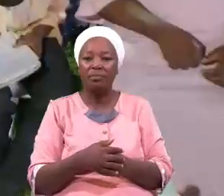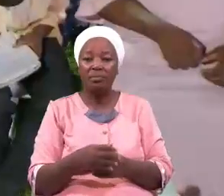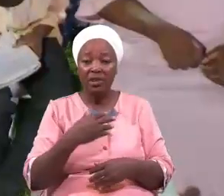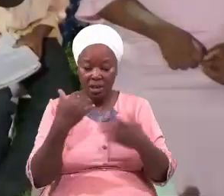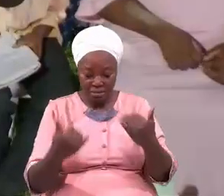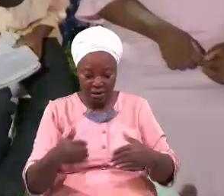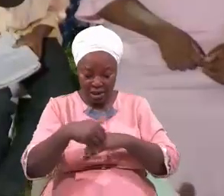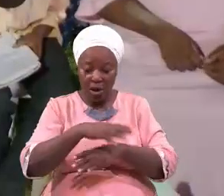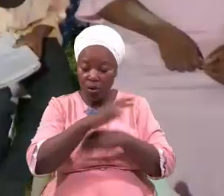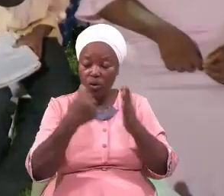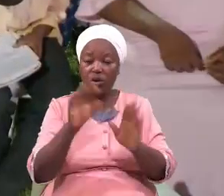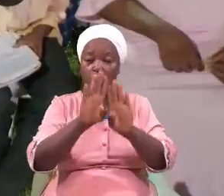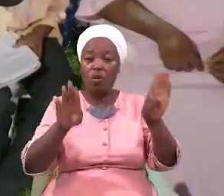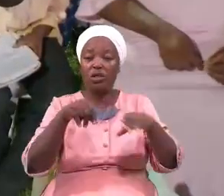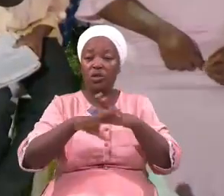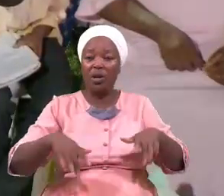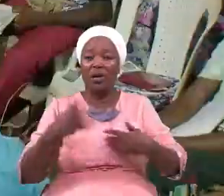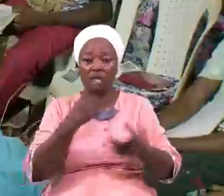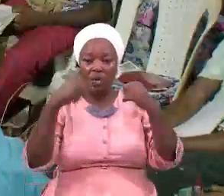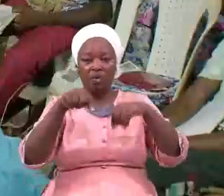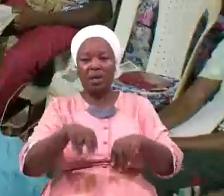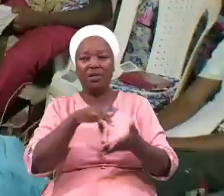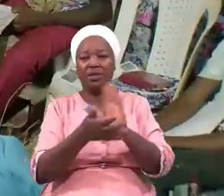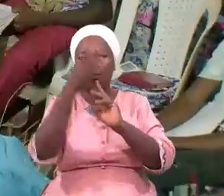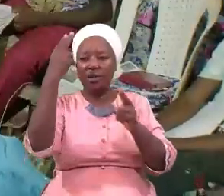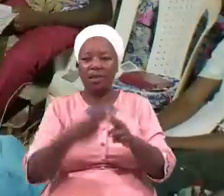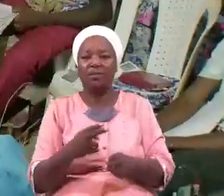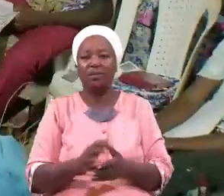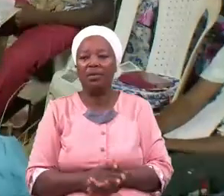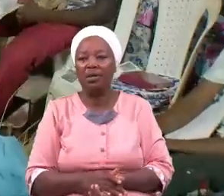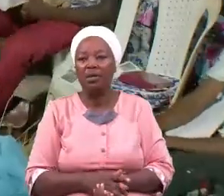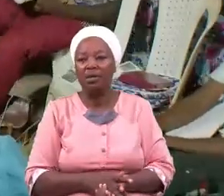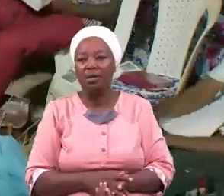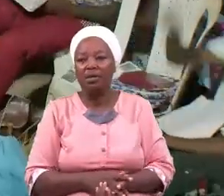those walls in your life will come down.